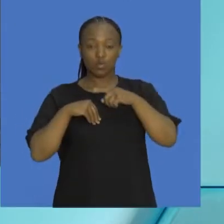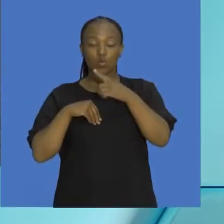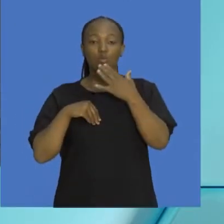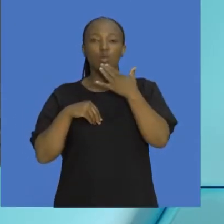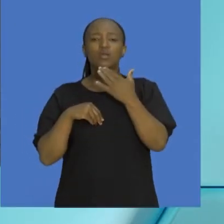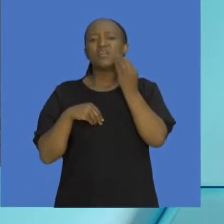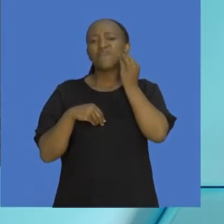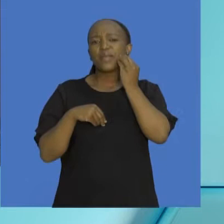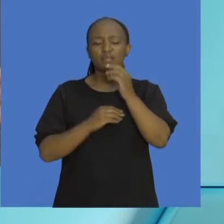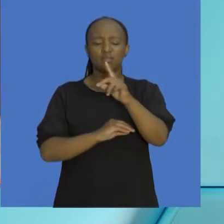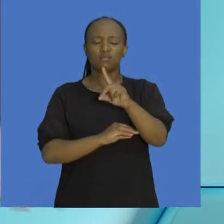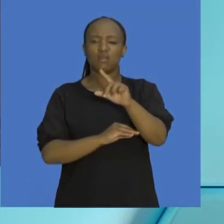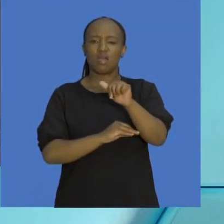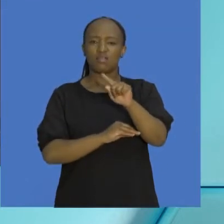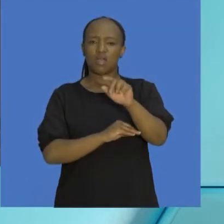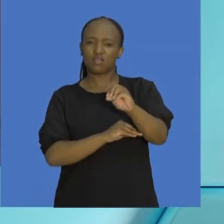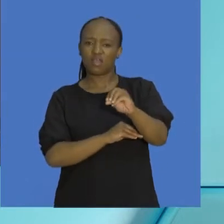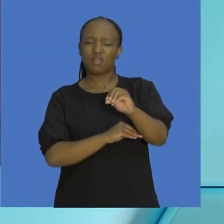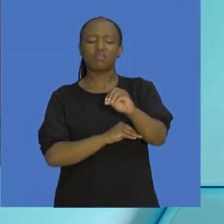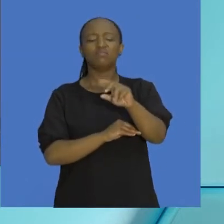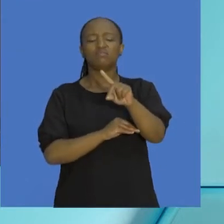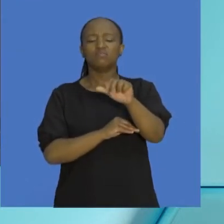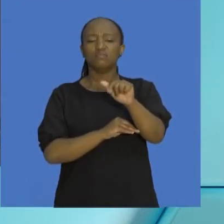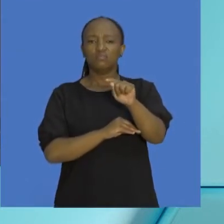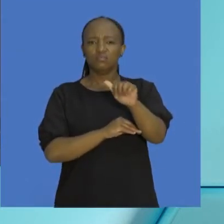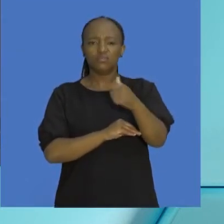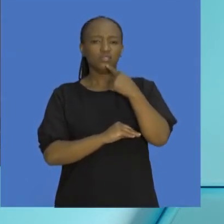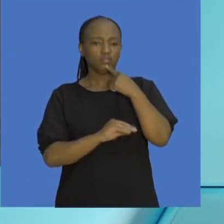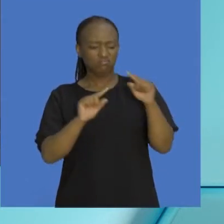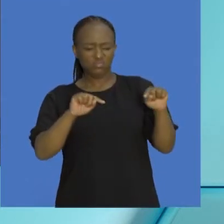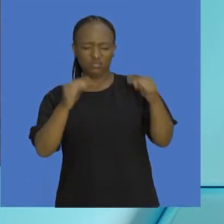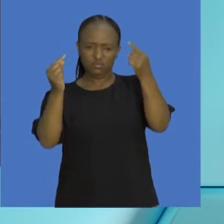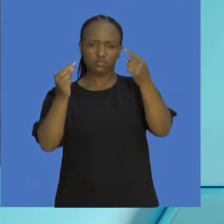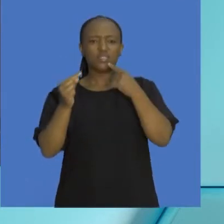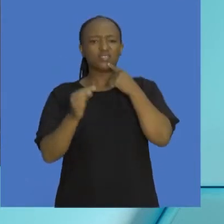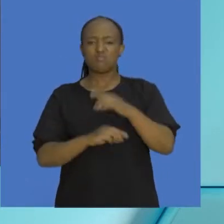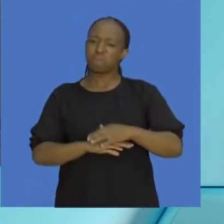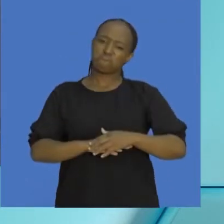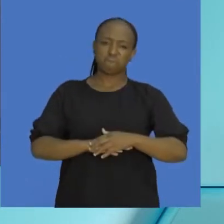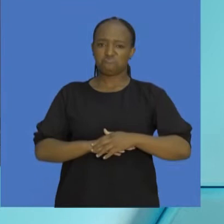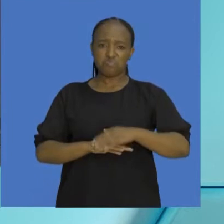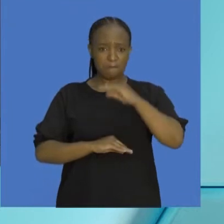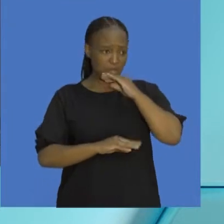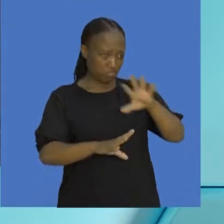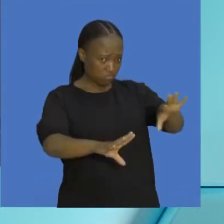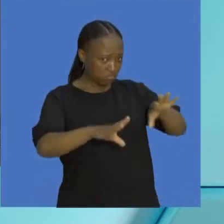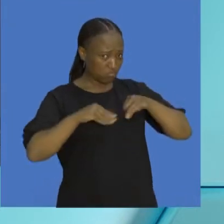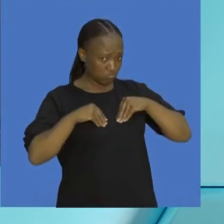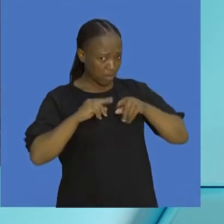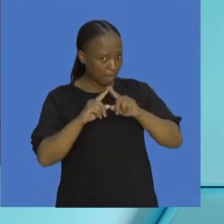data? If someone comes, say, there's an argument, do you accept it without data?